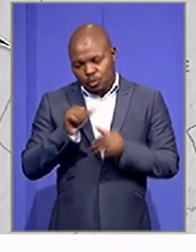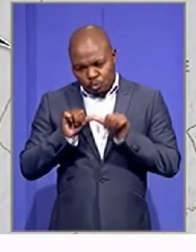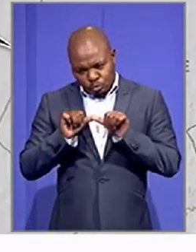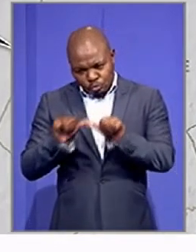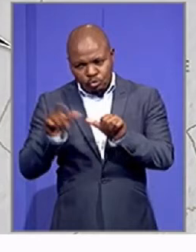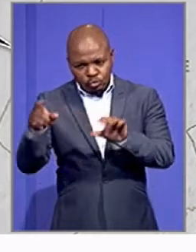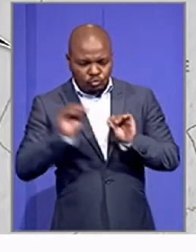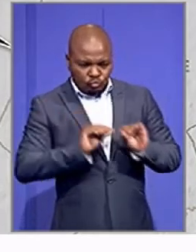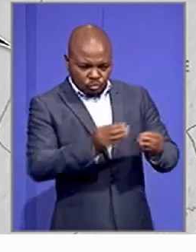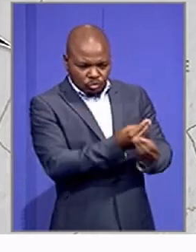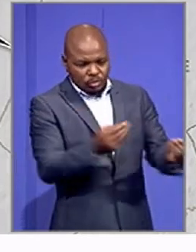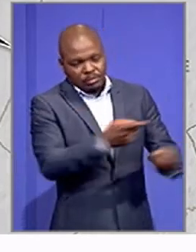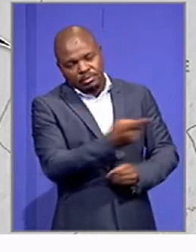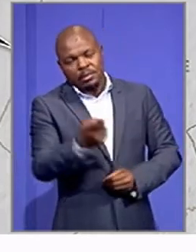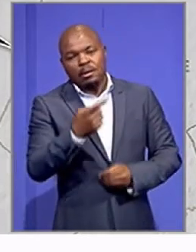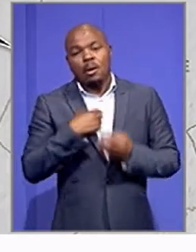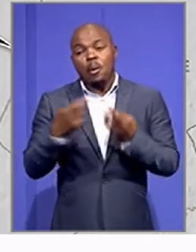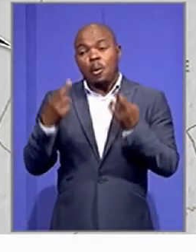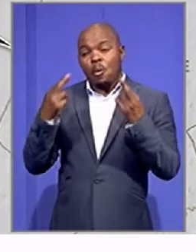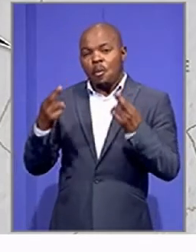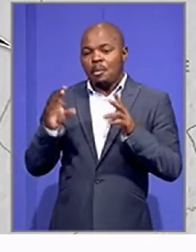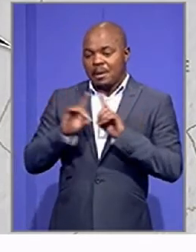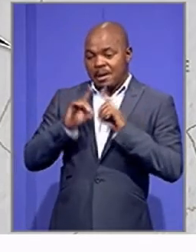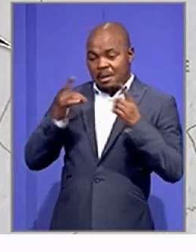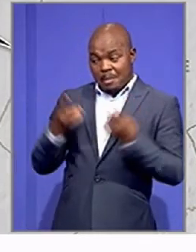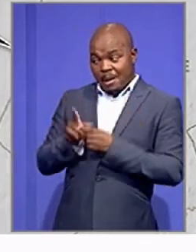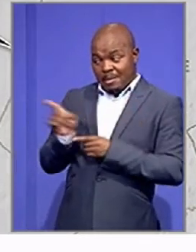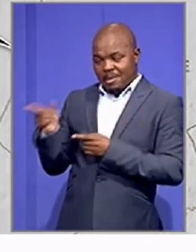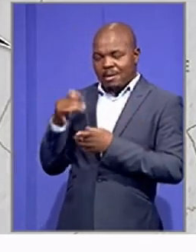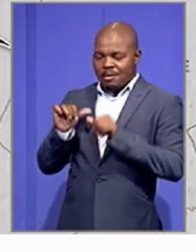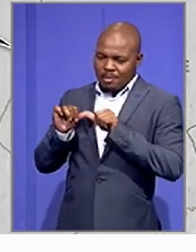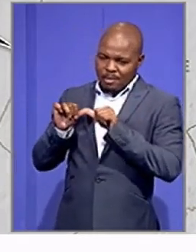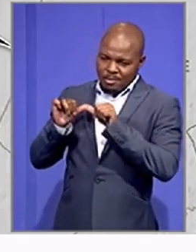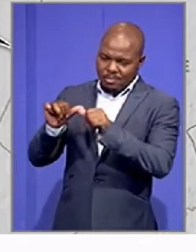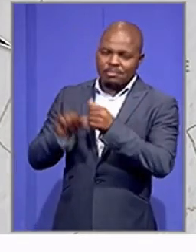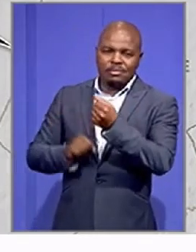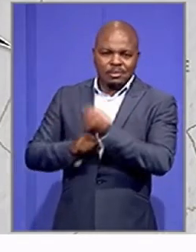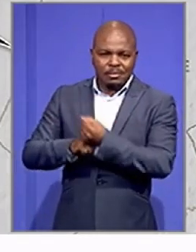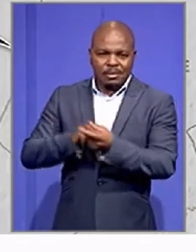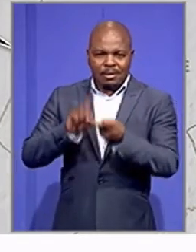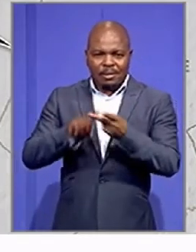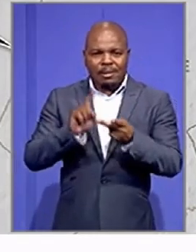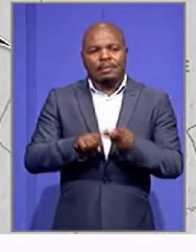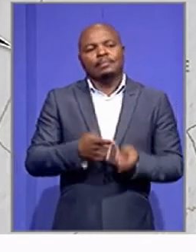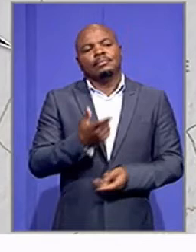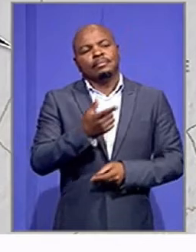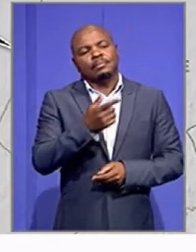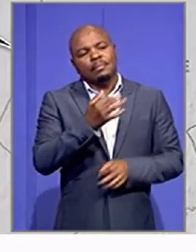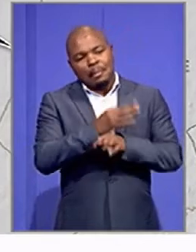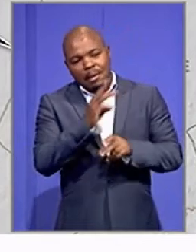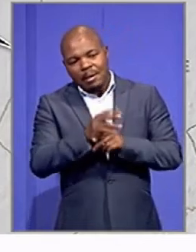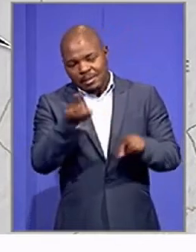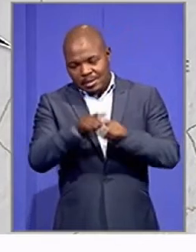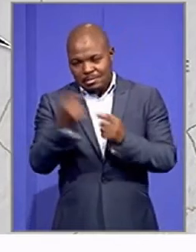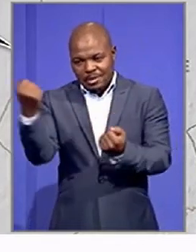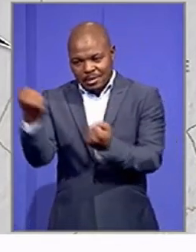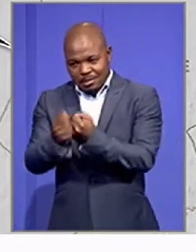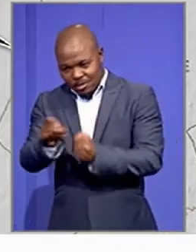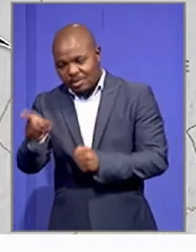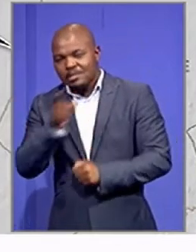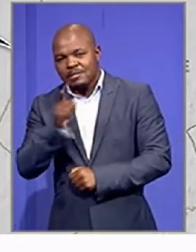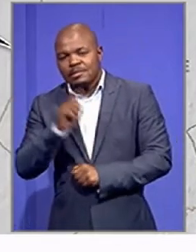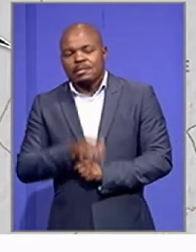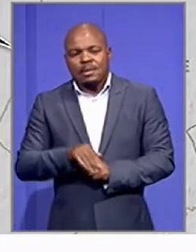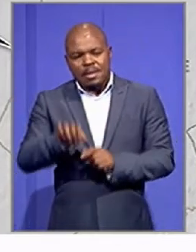them. And we just hope the department will continue to support us. The parents will appreciate the teachers and support them as well. A